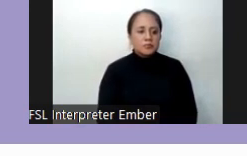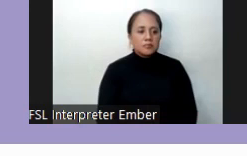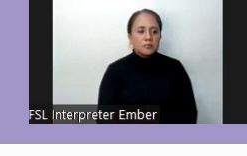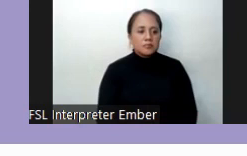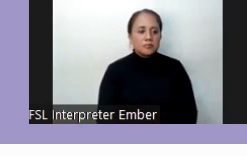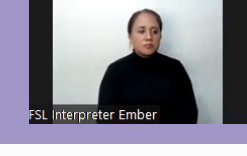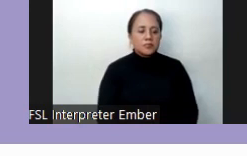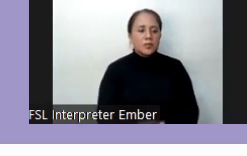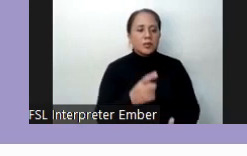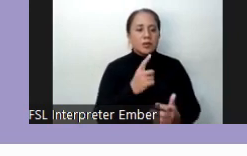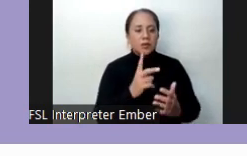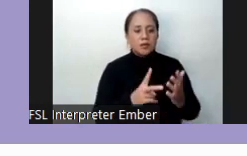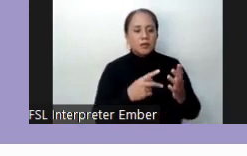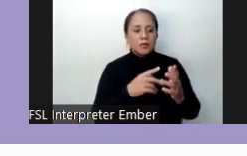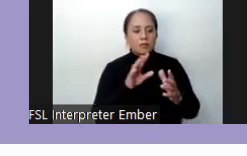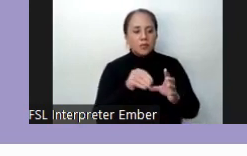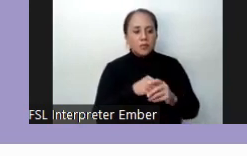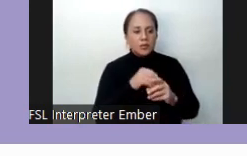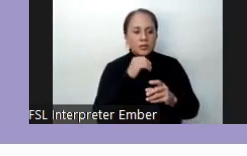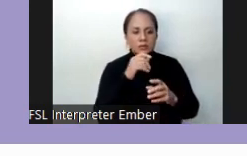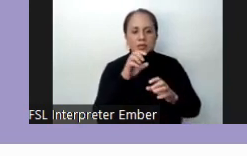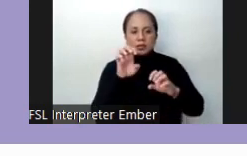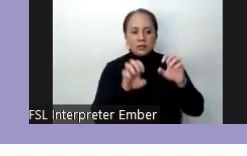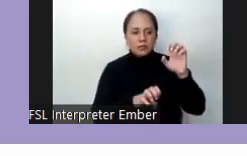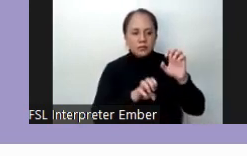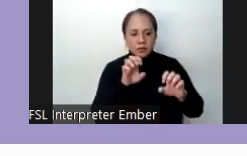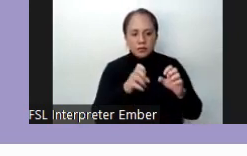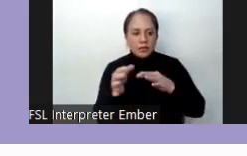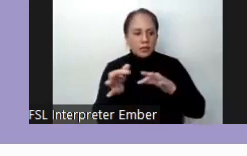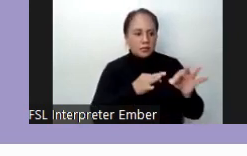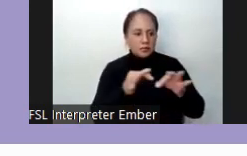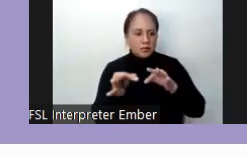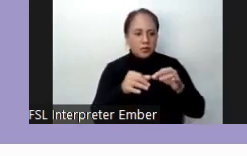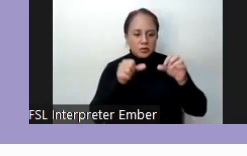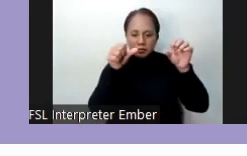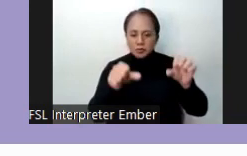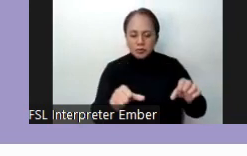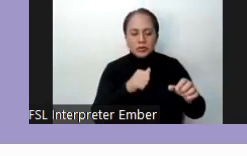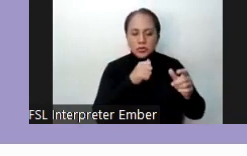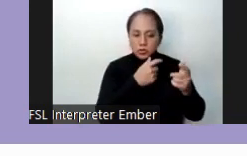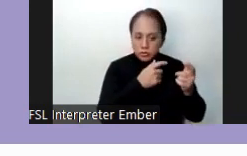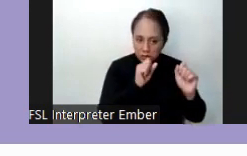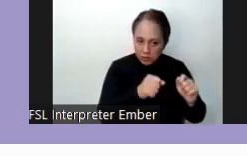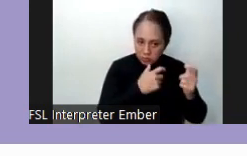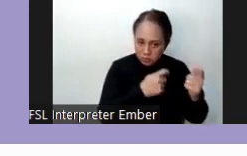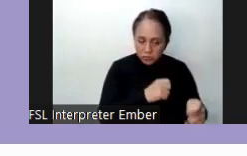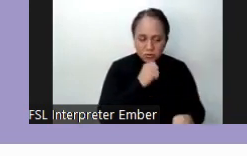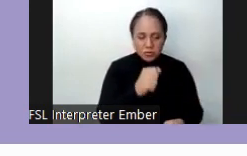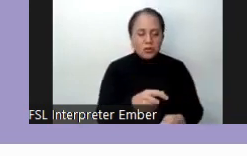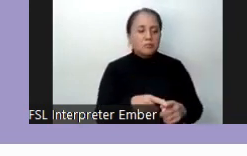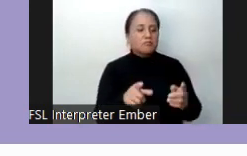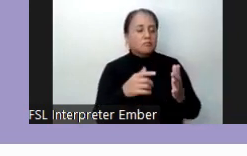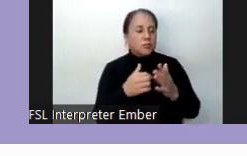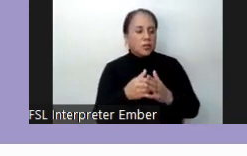Almost half of the participants were not able to evaluate and explain whether a post is trustworthy or not. In terms